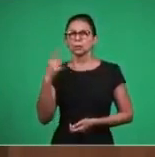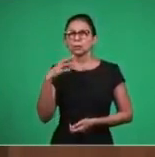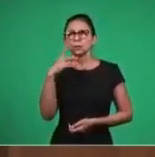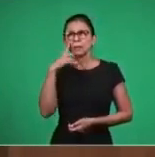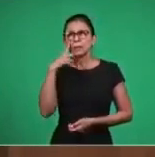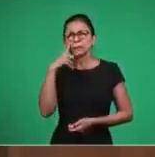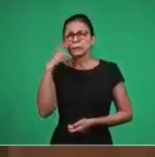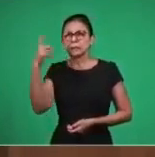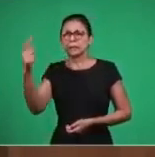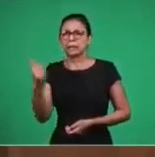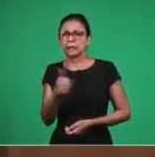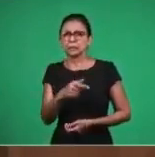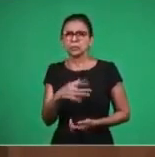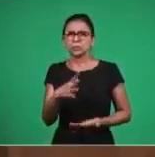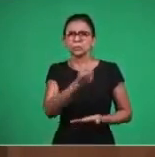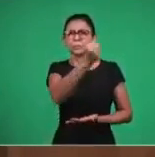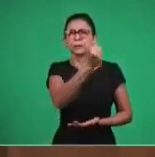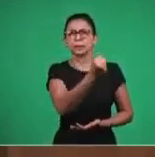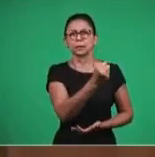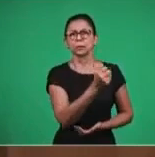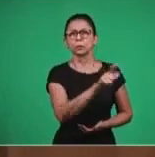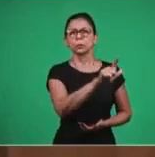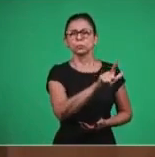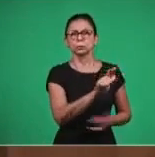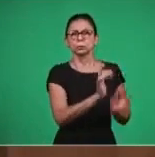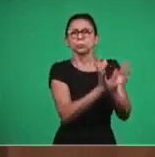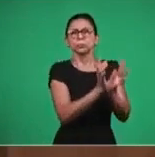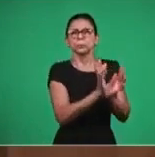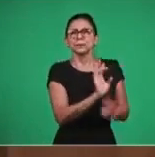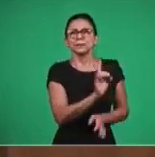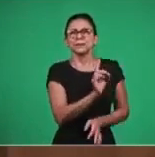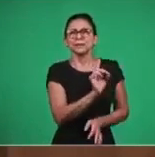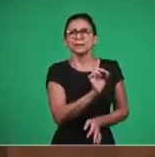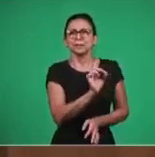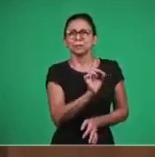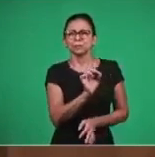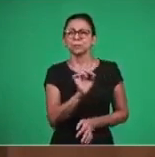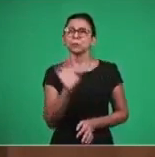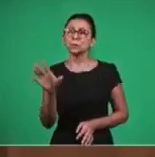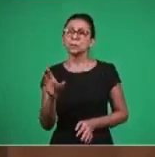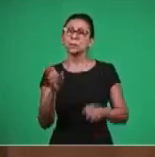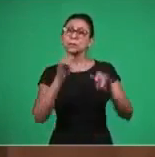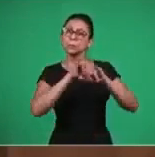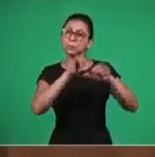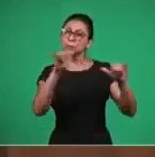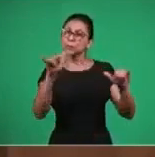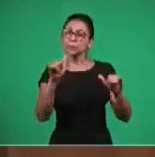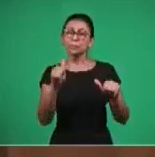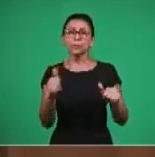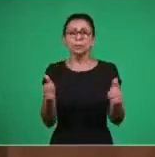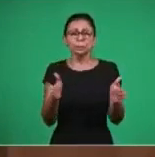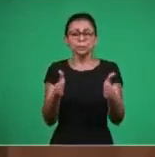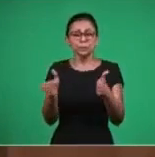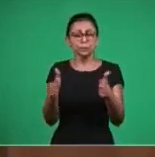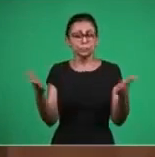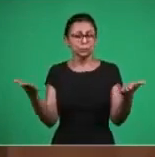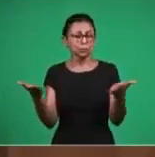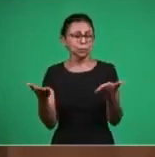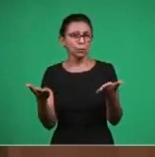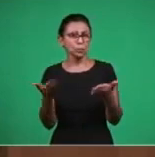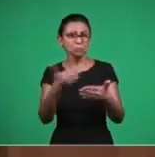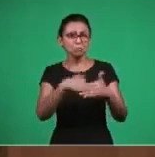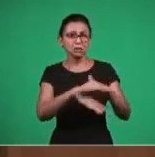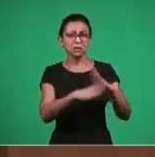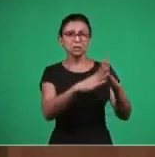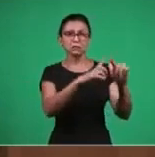on picking up churches and pastors to join us. No, we understand that. Everybody understands this